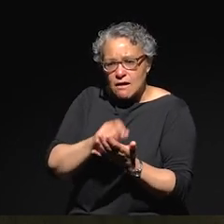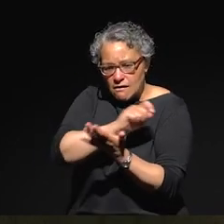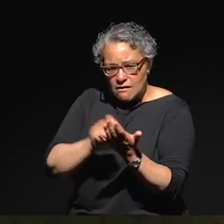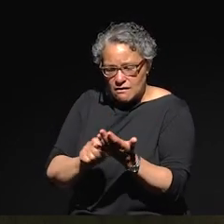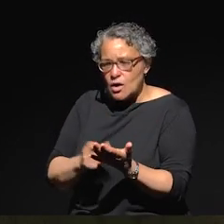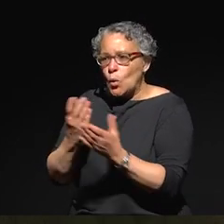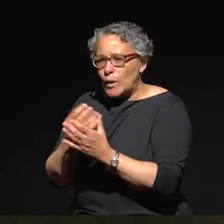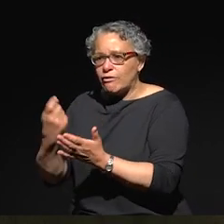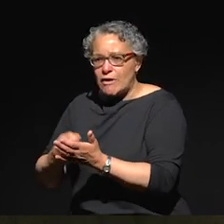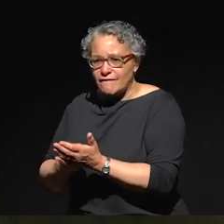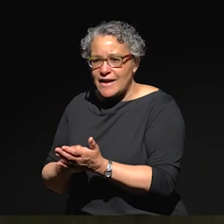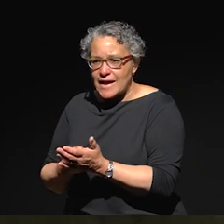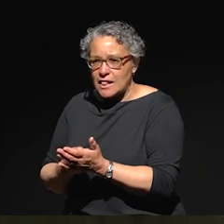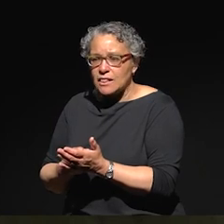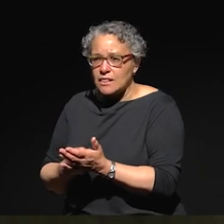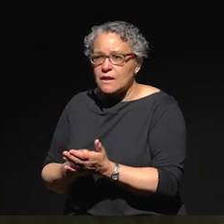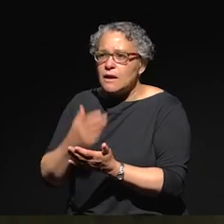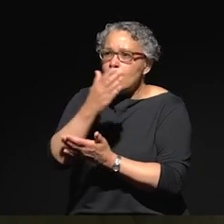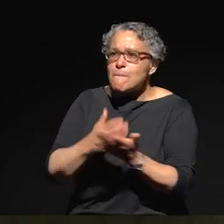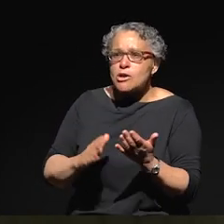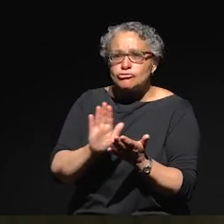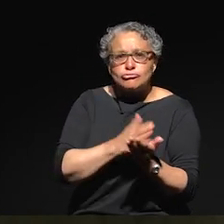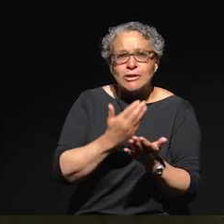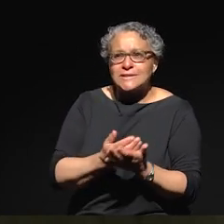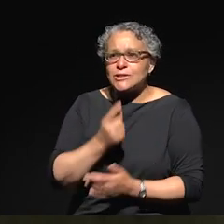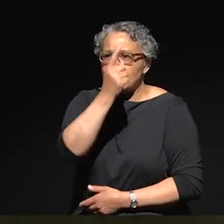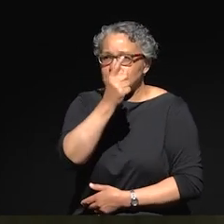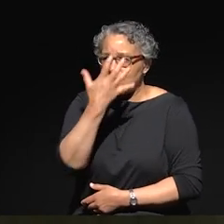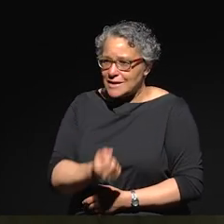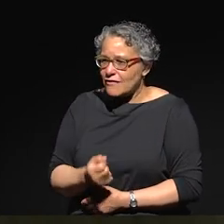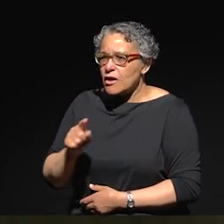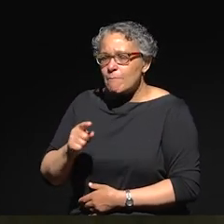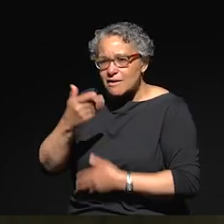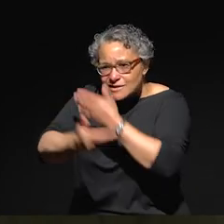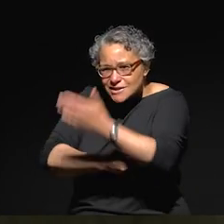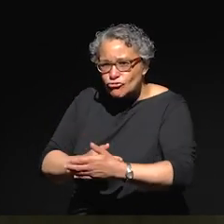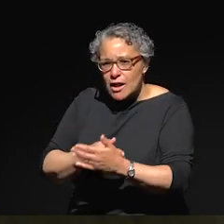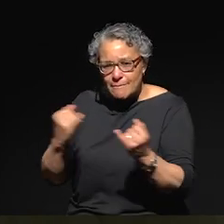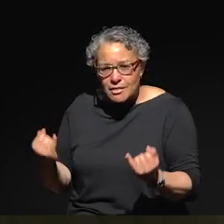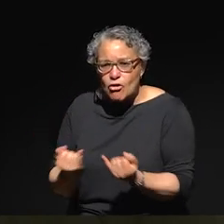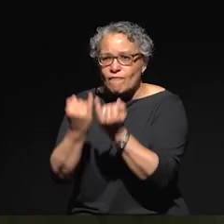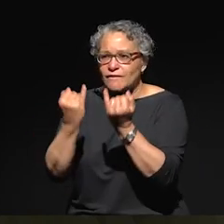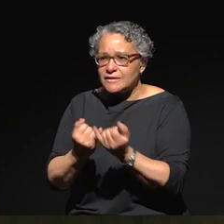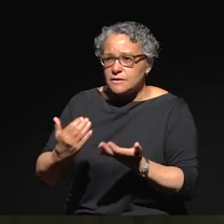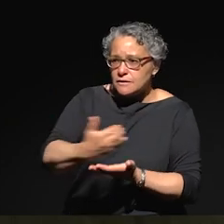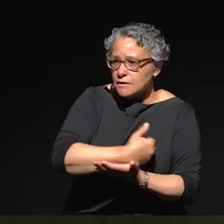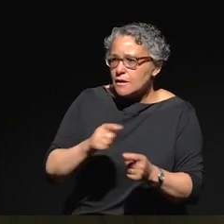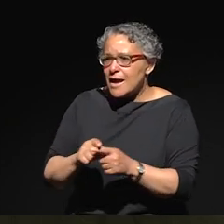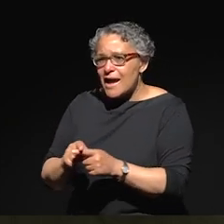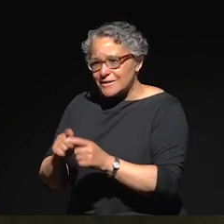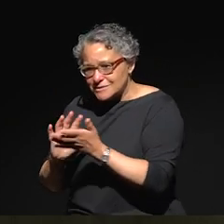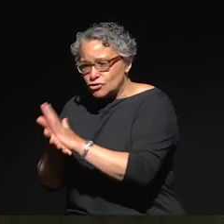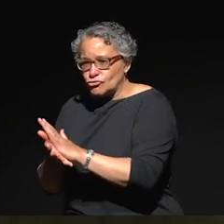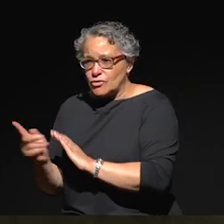here. We have it in partial translation upstairs. But it does describe this conflict, and also some of the just the practicals of